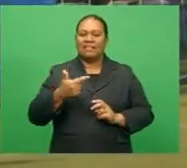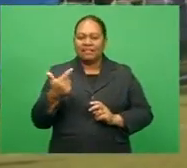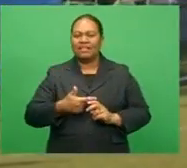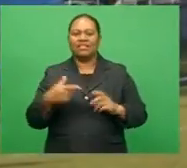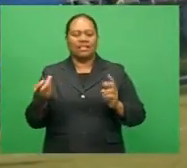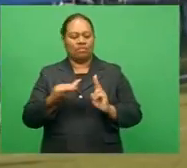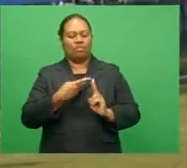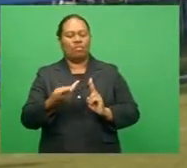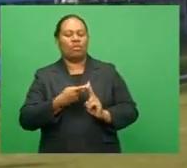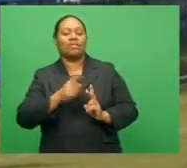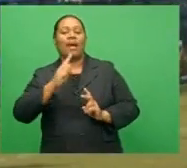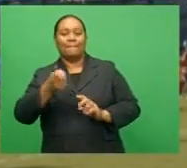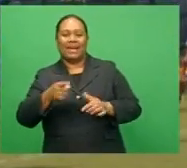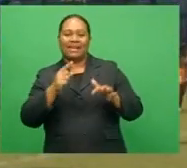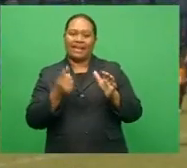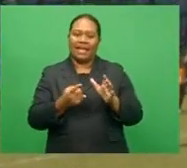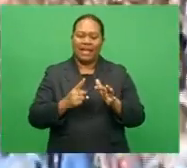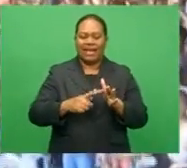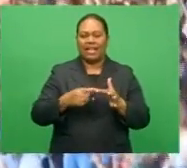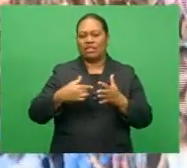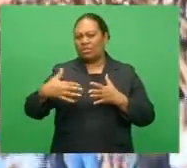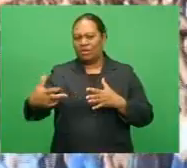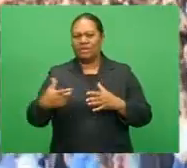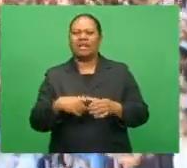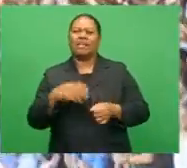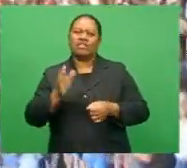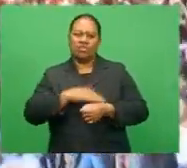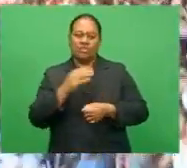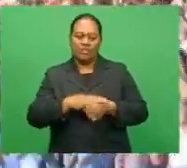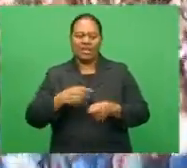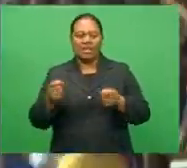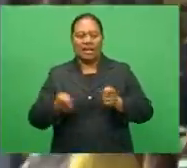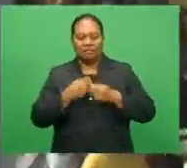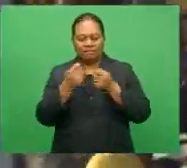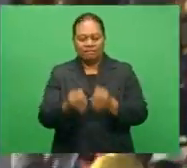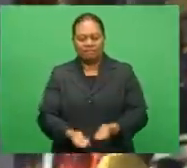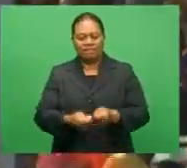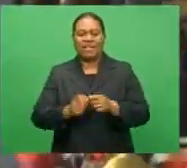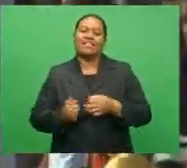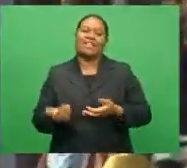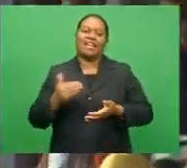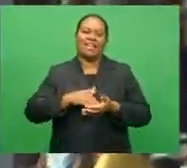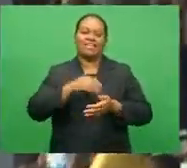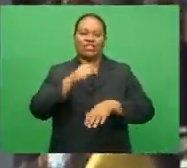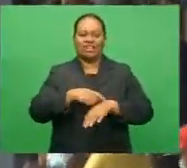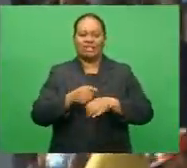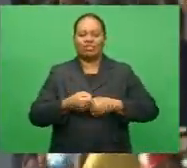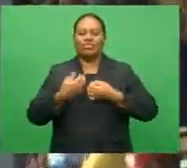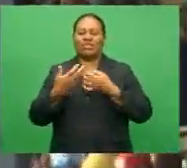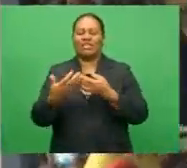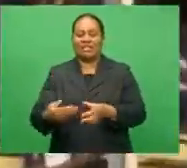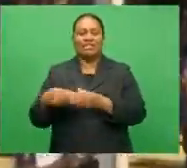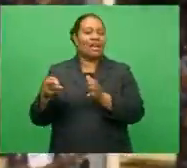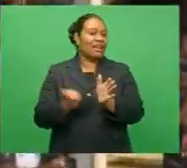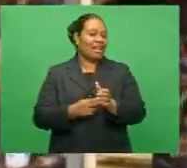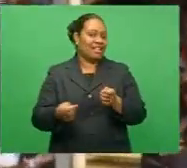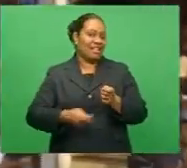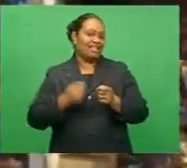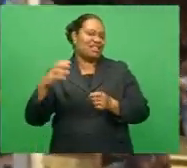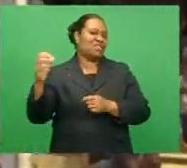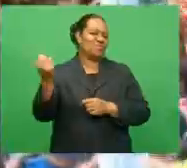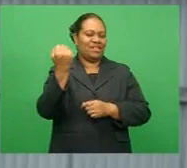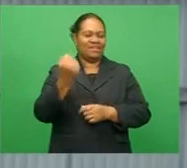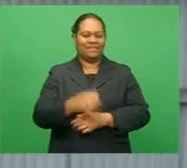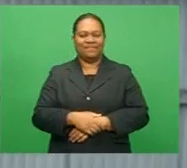but it was Etonia Rokotuisawa who slotted a penalty at extra time to give Naitasiri the 2017